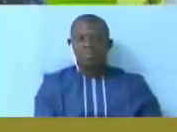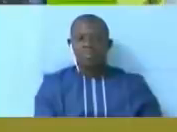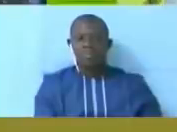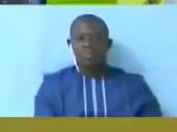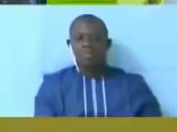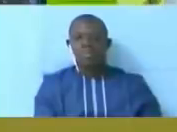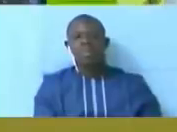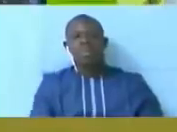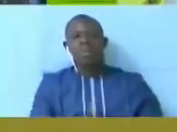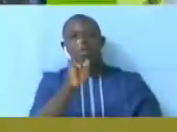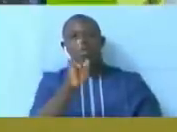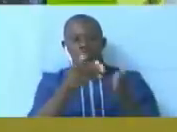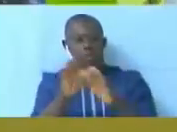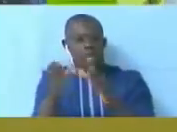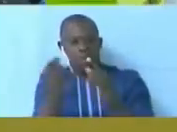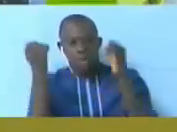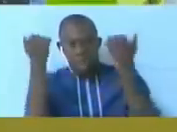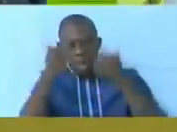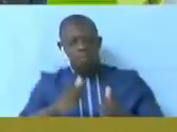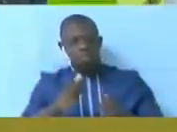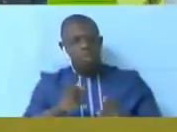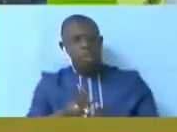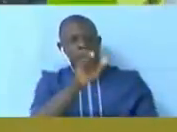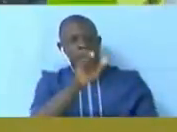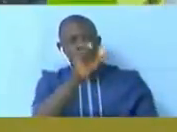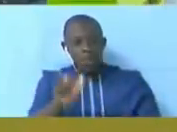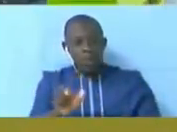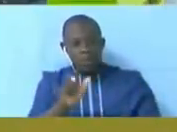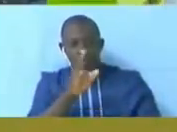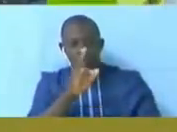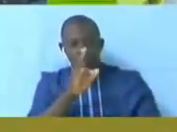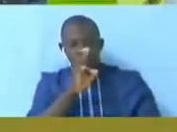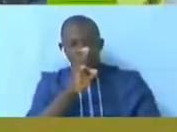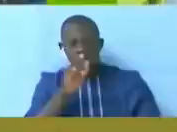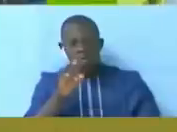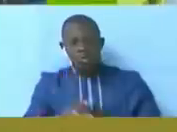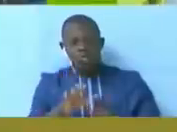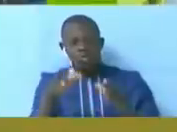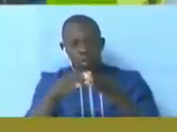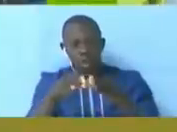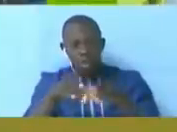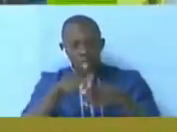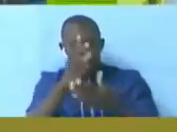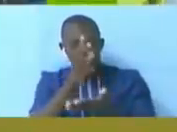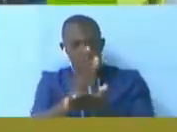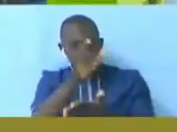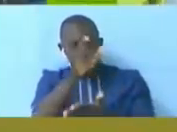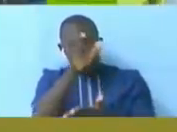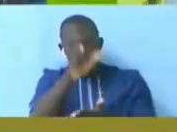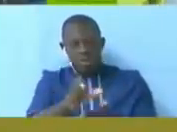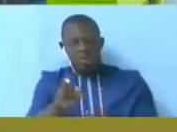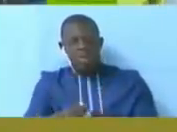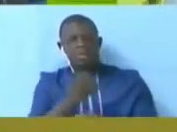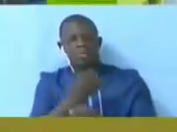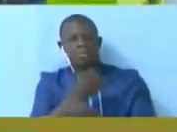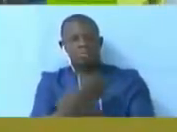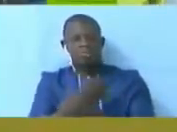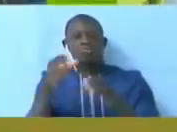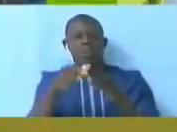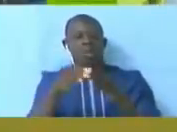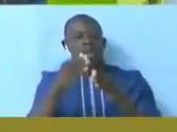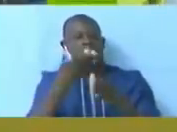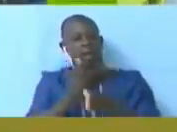were detained along with witnesses. Parikul fong nata na sangara folla bang. Mol mi yalan ko ye tumi anin sedol mi nyanta